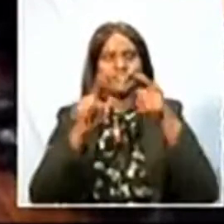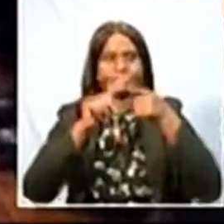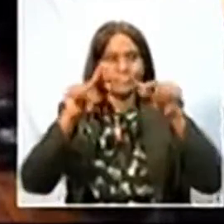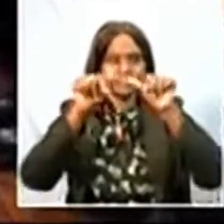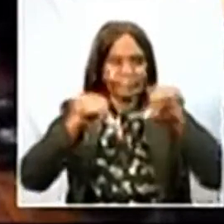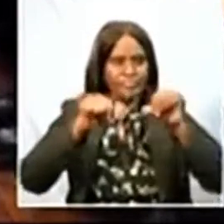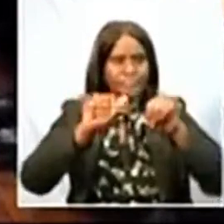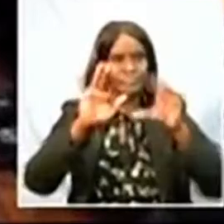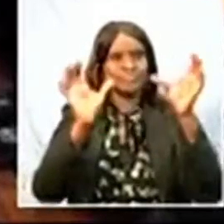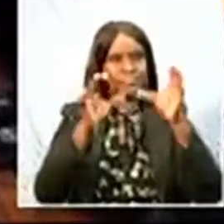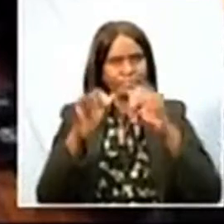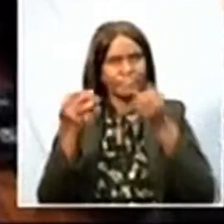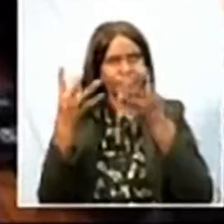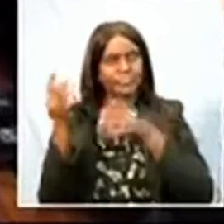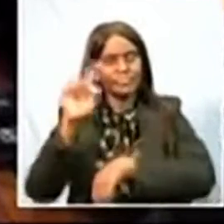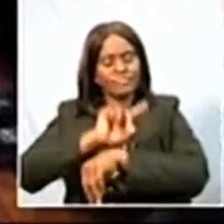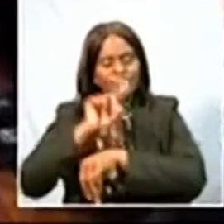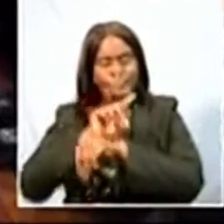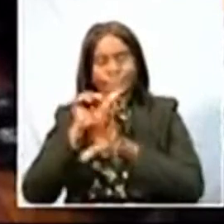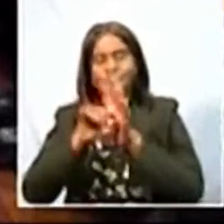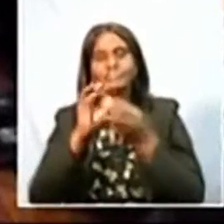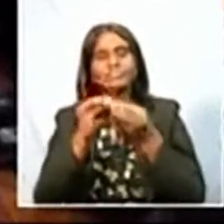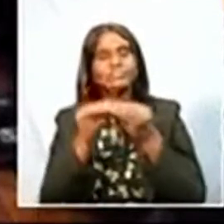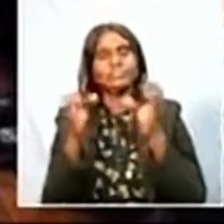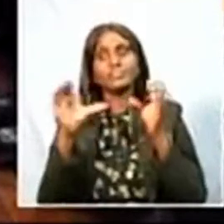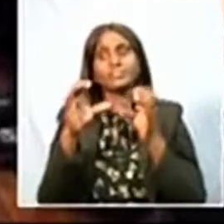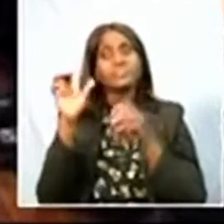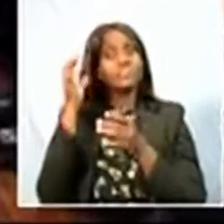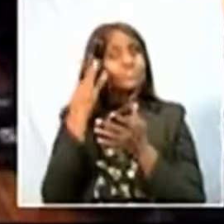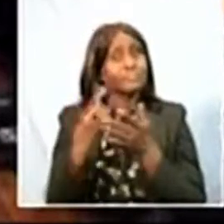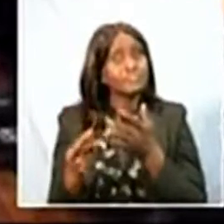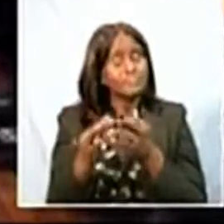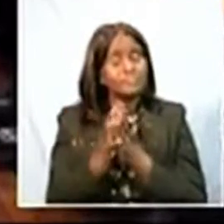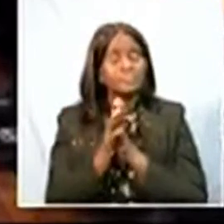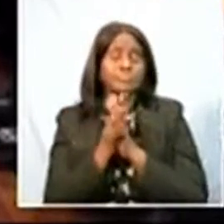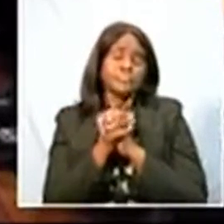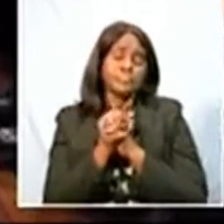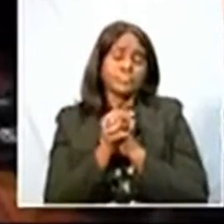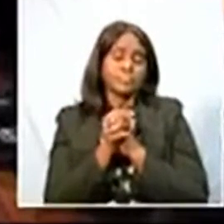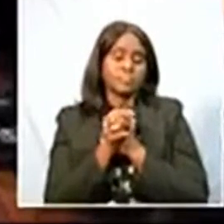council? On average, council secretary.